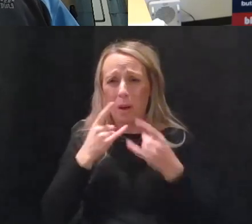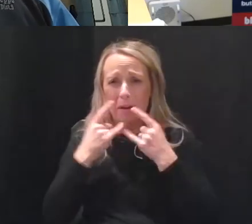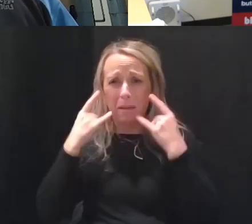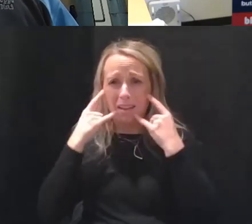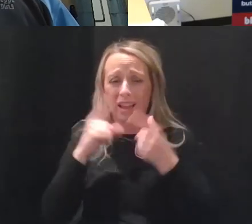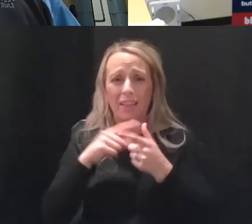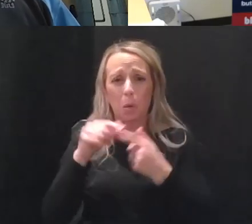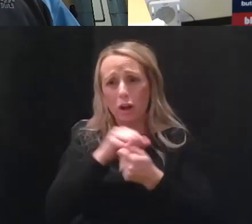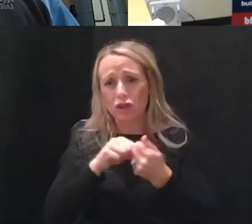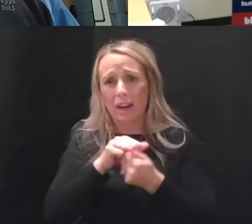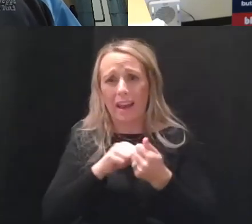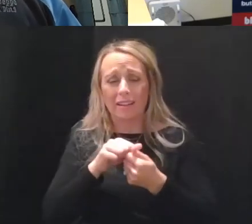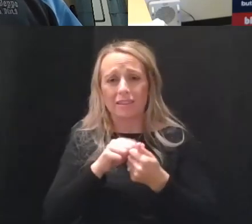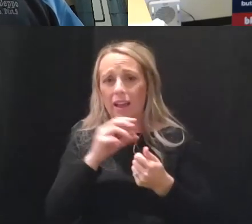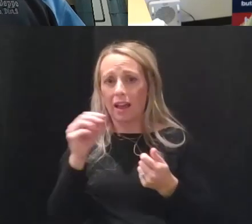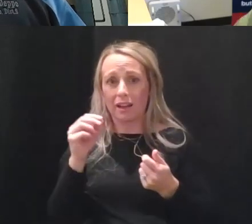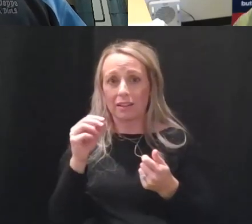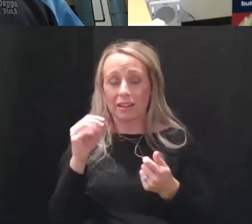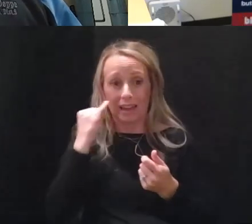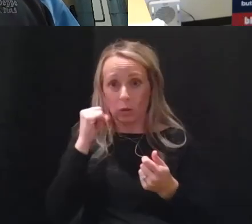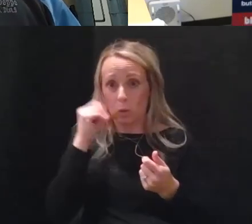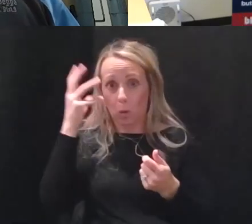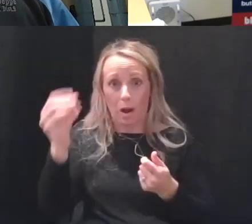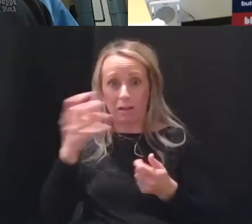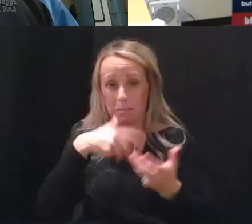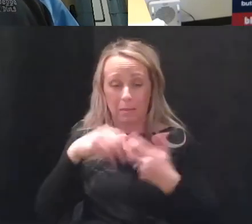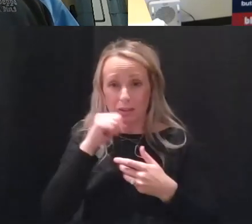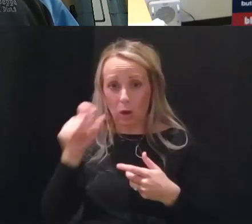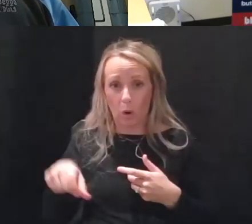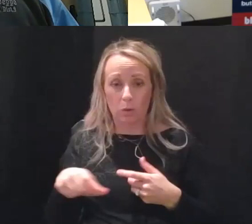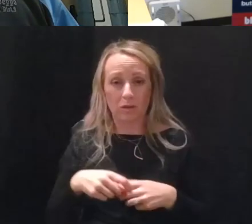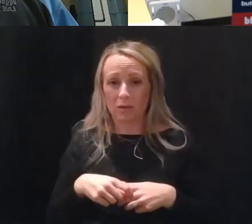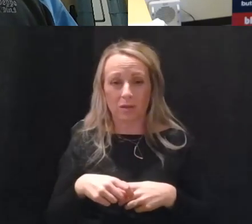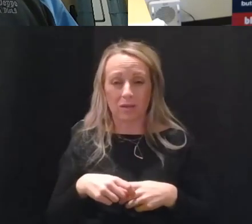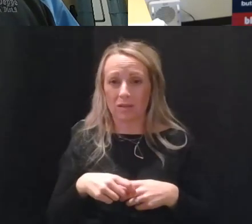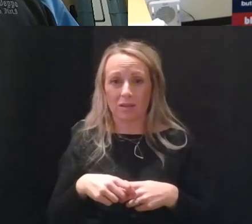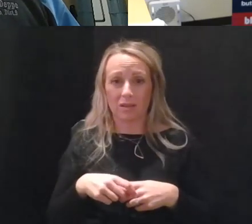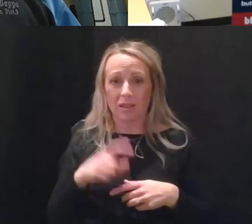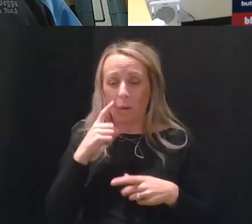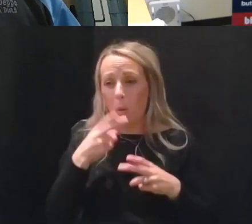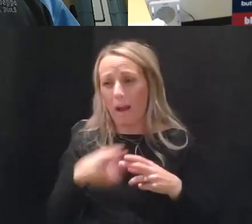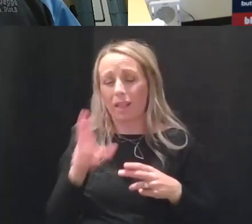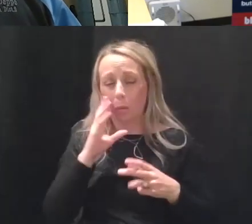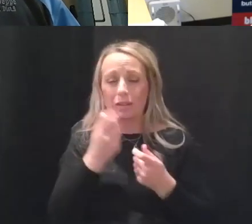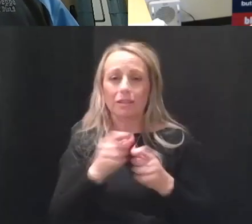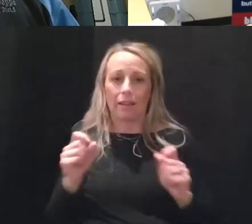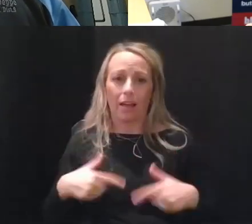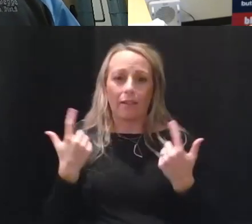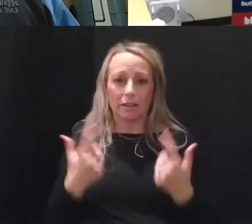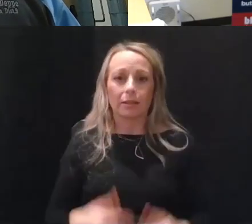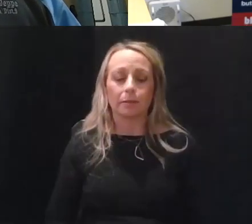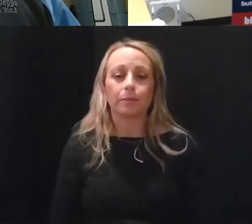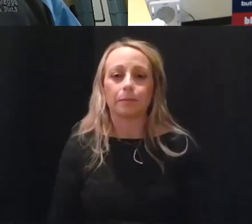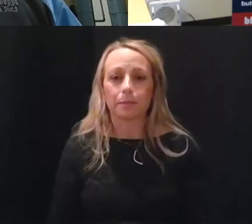hands. And if they say don't go out in public, don't. Just for a little while. I think it's going to save lives.